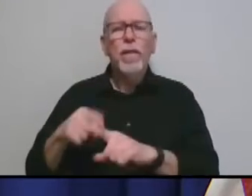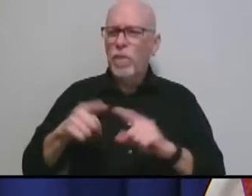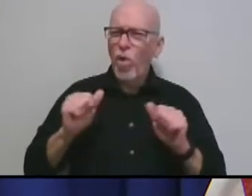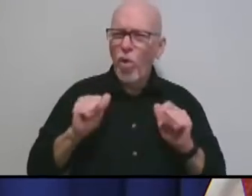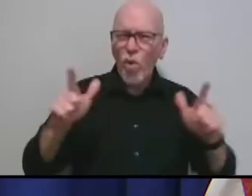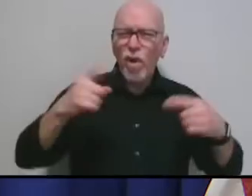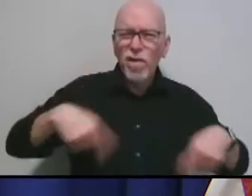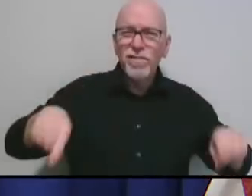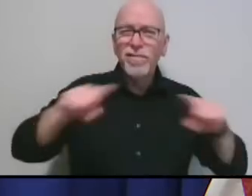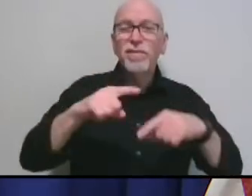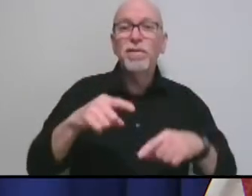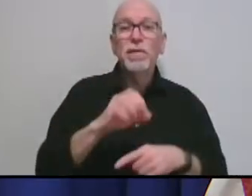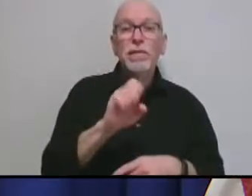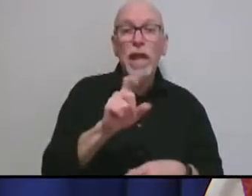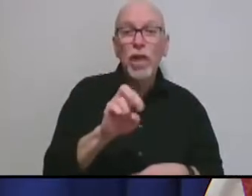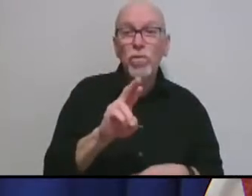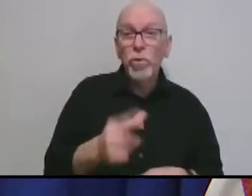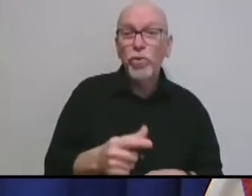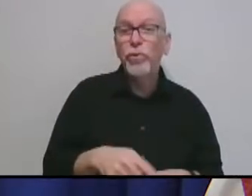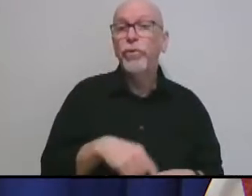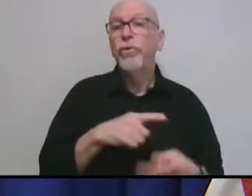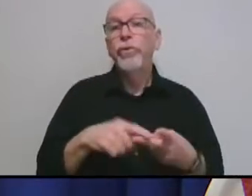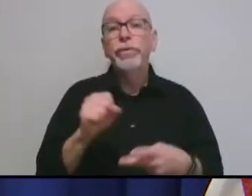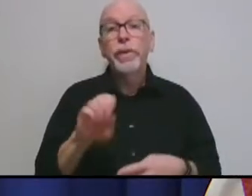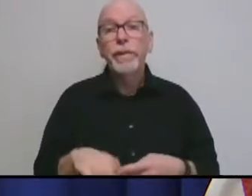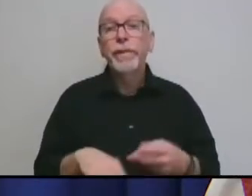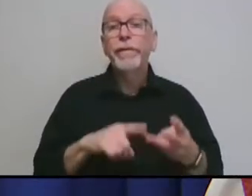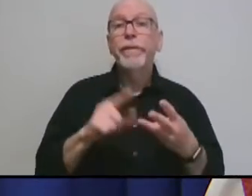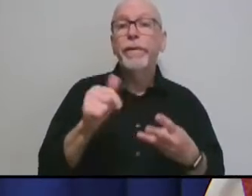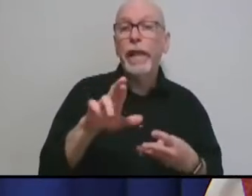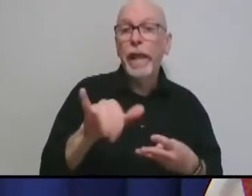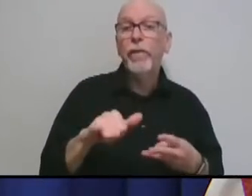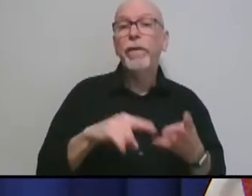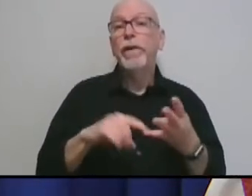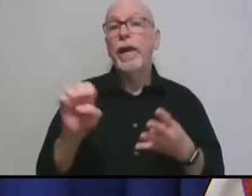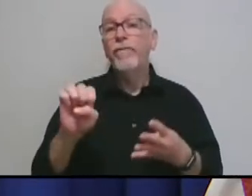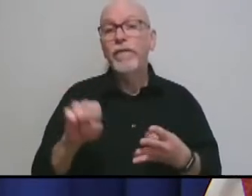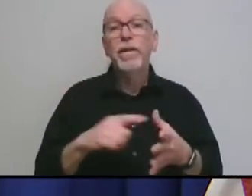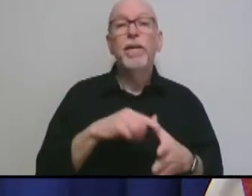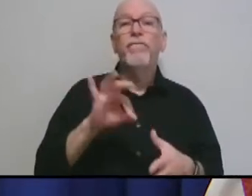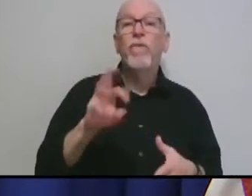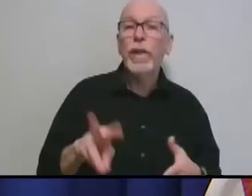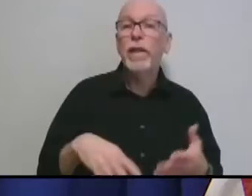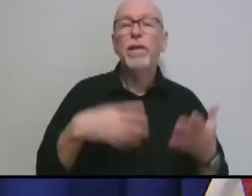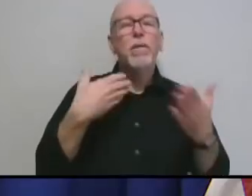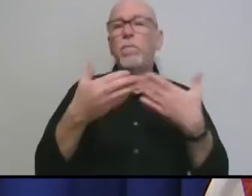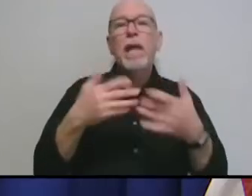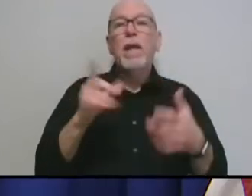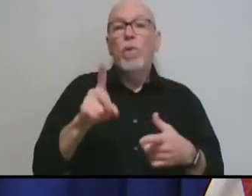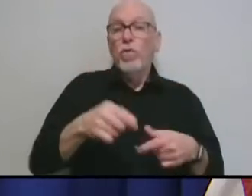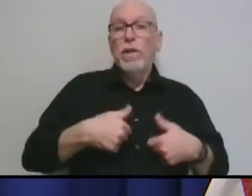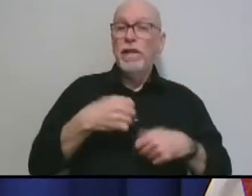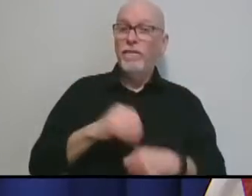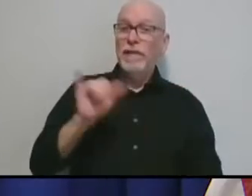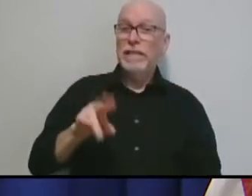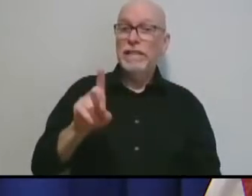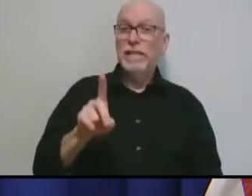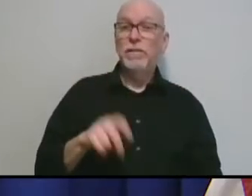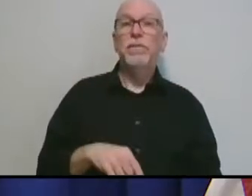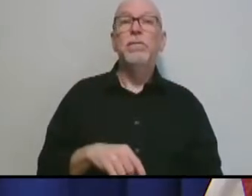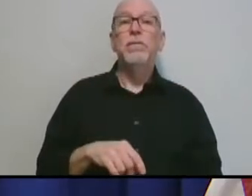we're in Sellersburg or South Bend or Gary or Evansville or Fort Wayne, all over the state of Indiana,